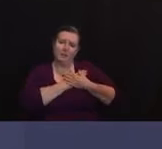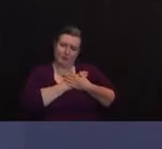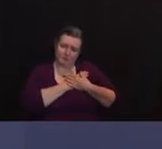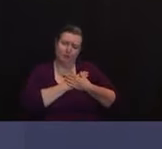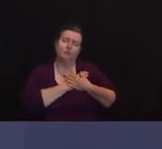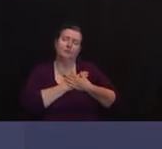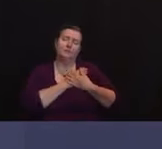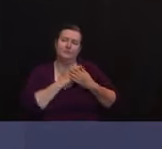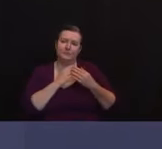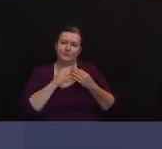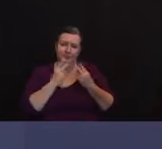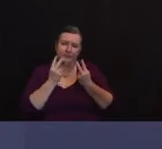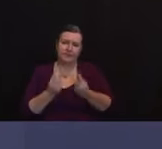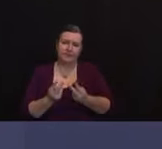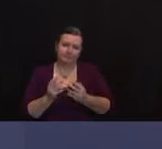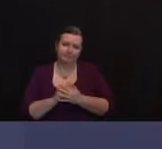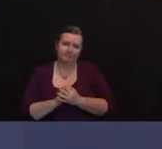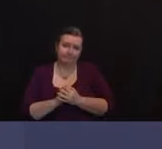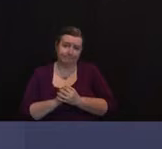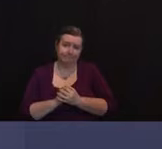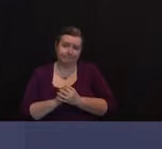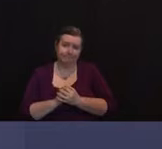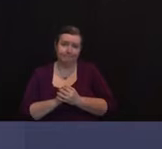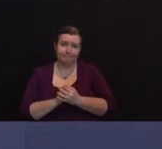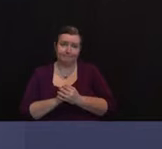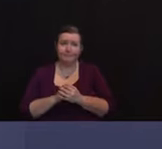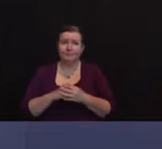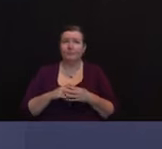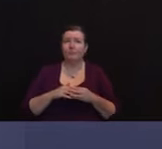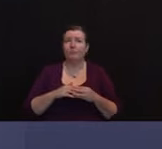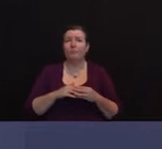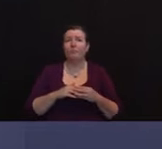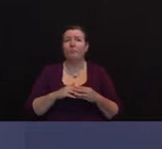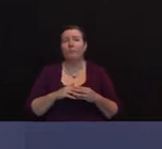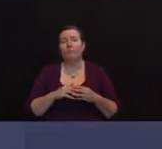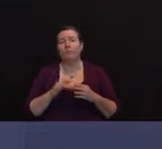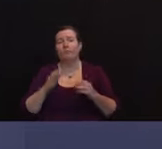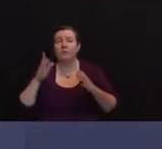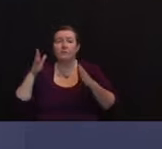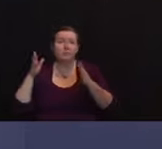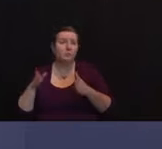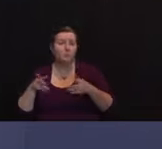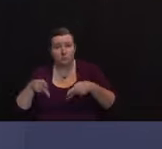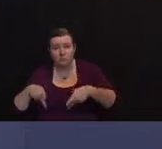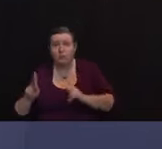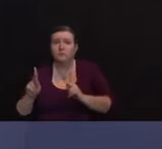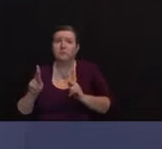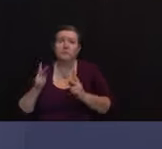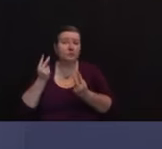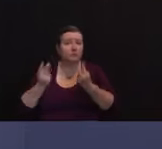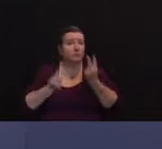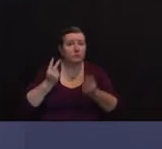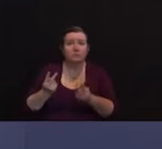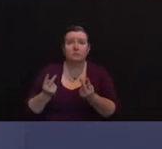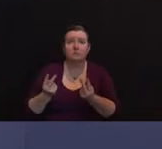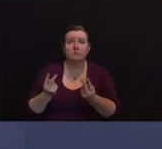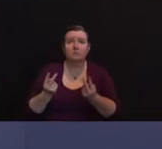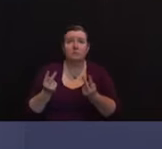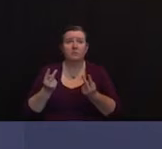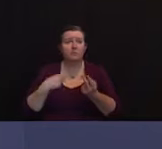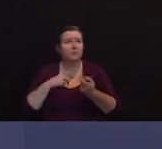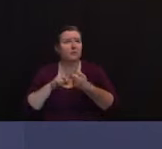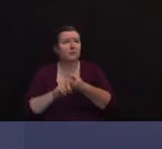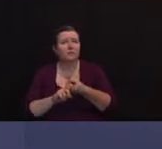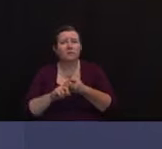situations. Similarly, allowing someone to visit a resident whose friend or family member recently passed away